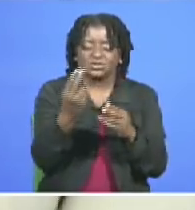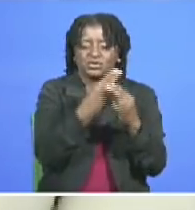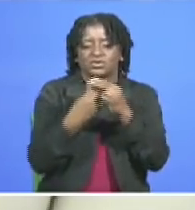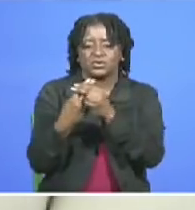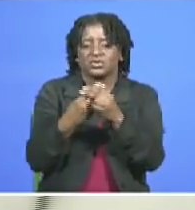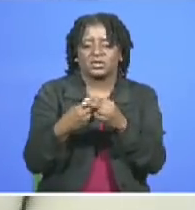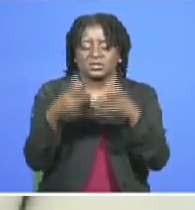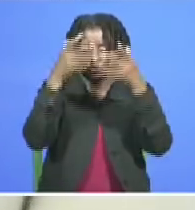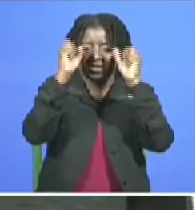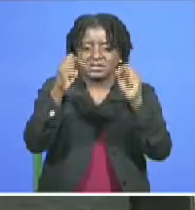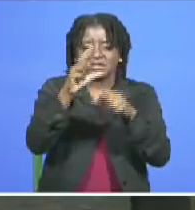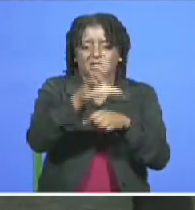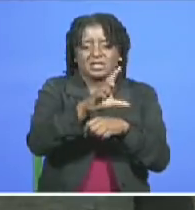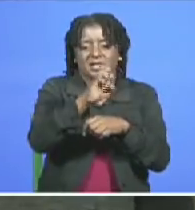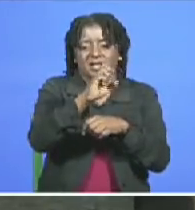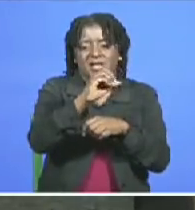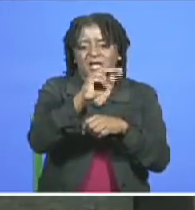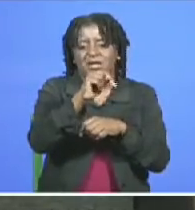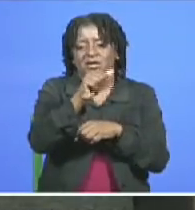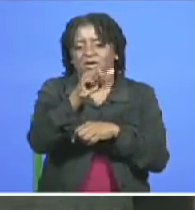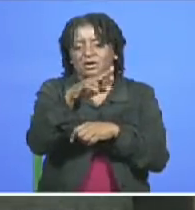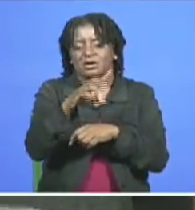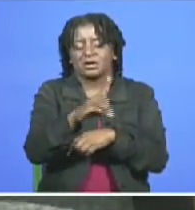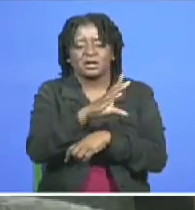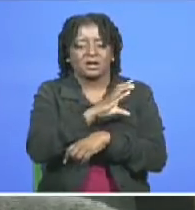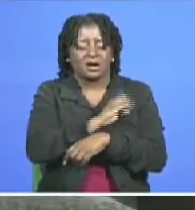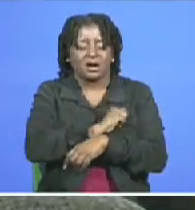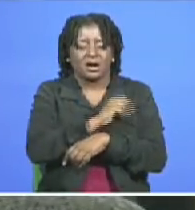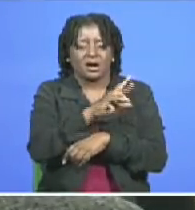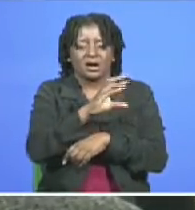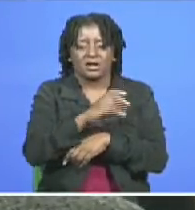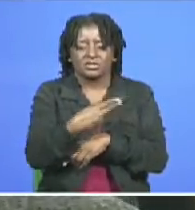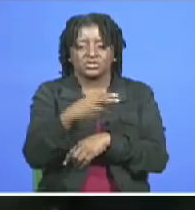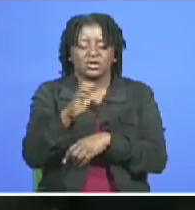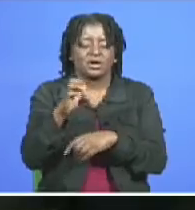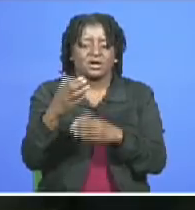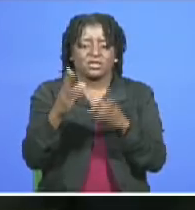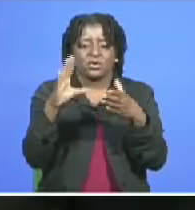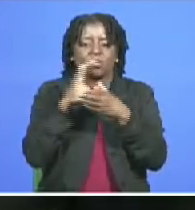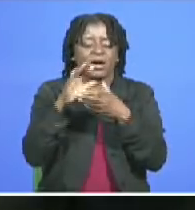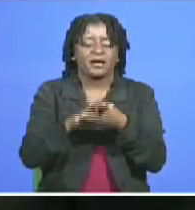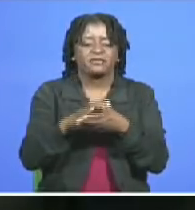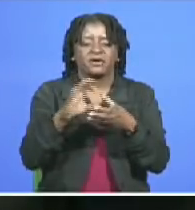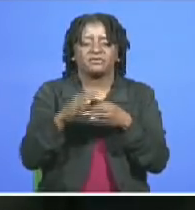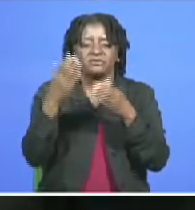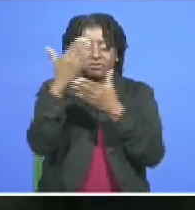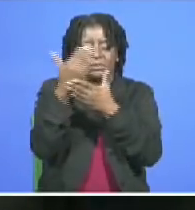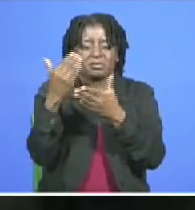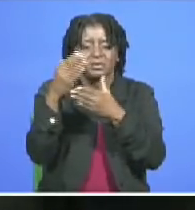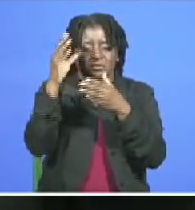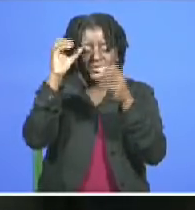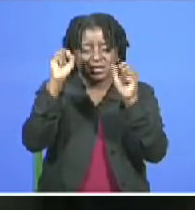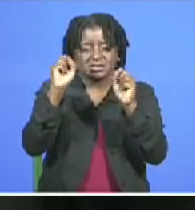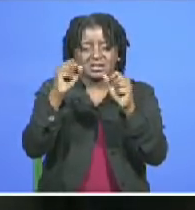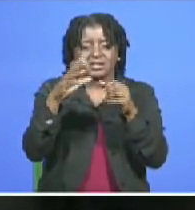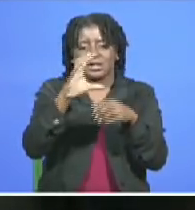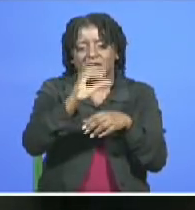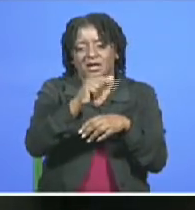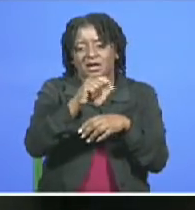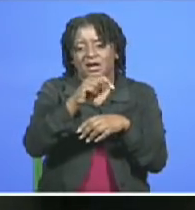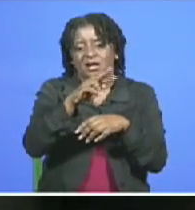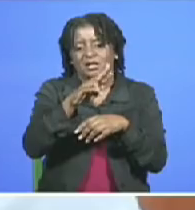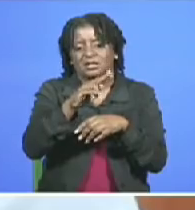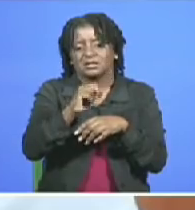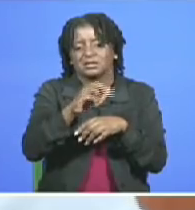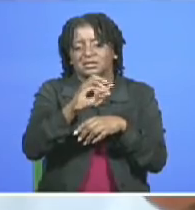President Leonard Archer, the wife of former President Carlton Francis, and the granddaughter of Mabel Walker all reflected on the contributions made